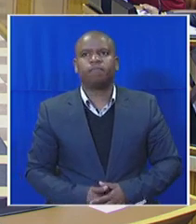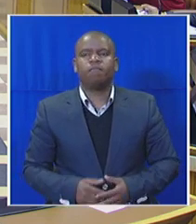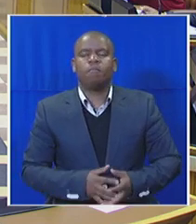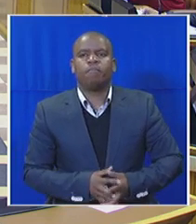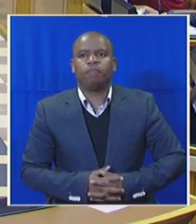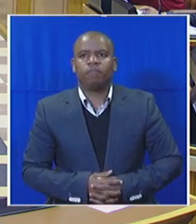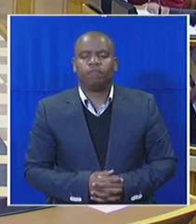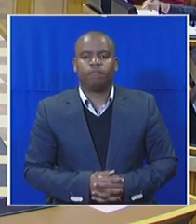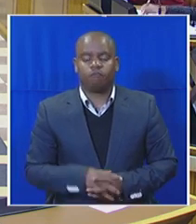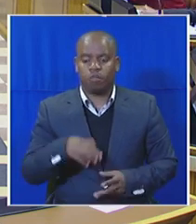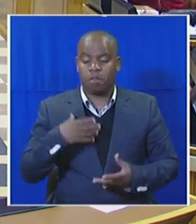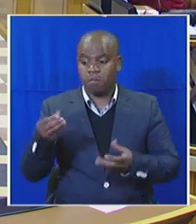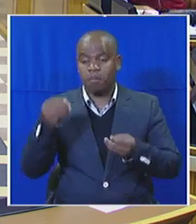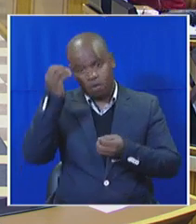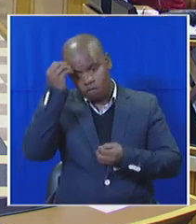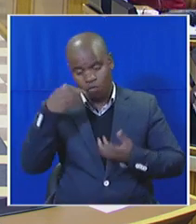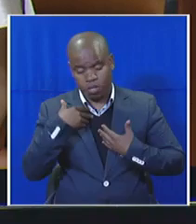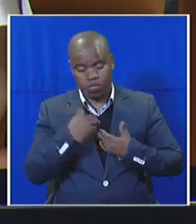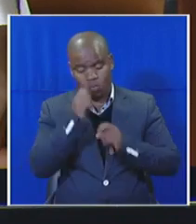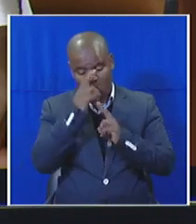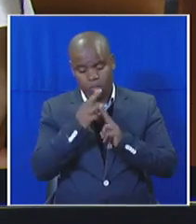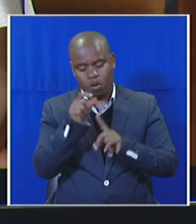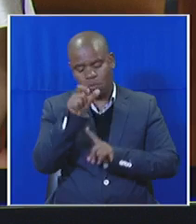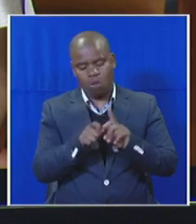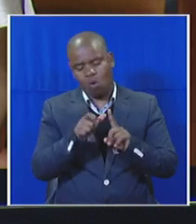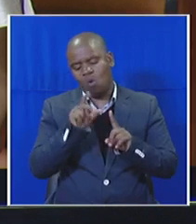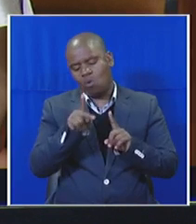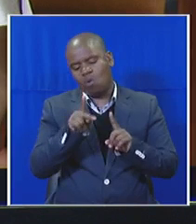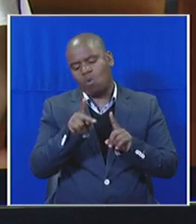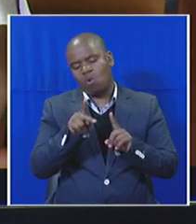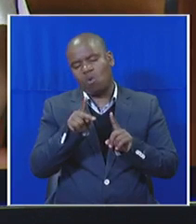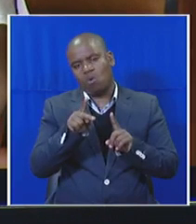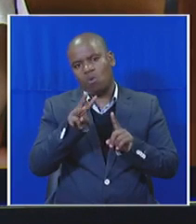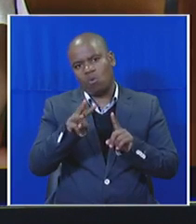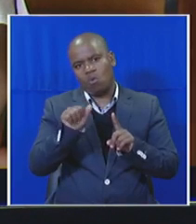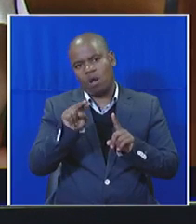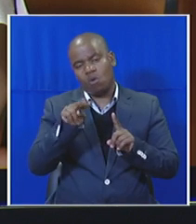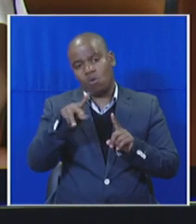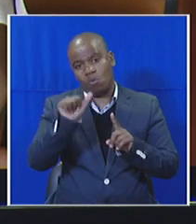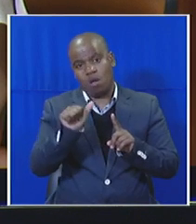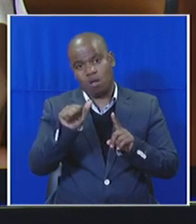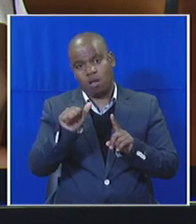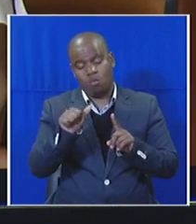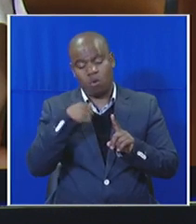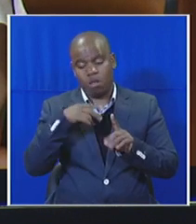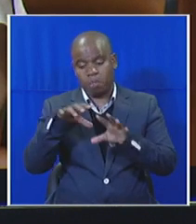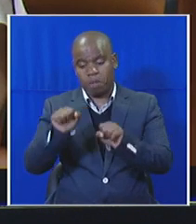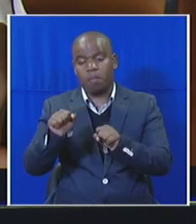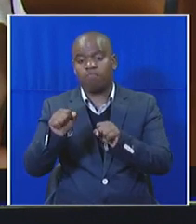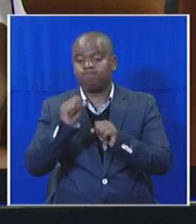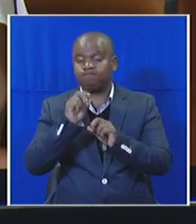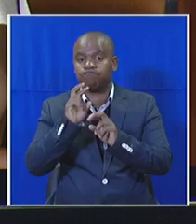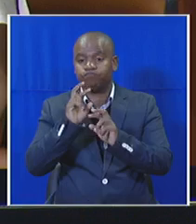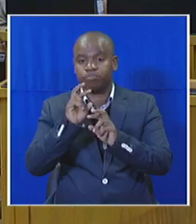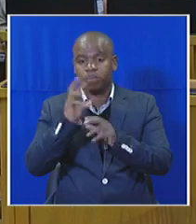I've been told that Honorable Kwankwa will take the supplementary question on behalf of Honorable Olomisa.